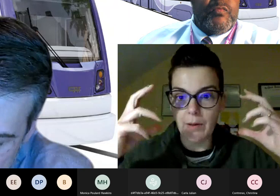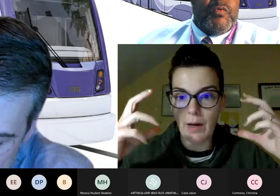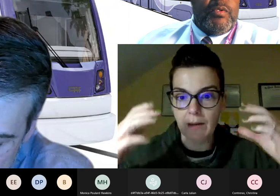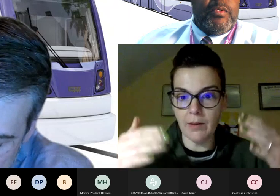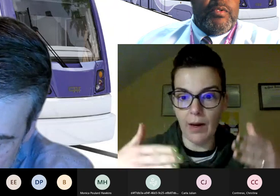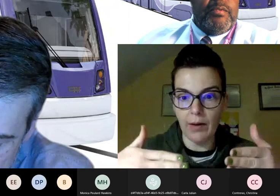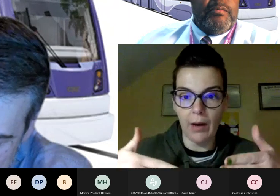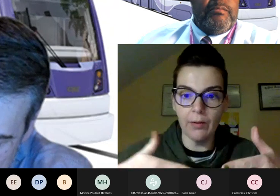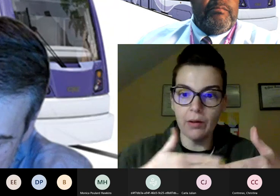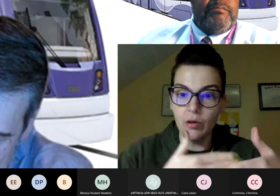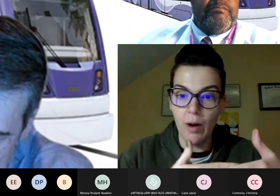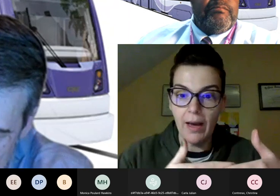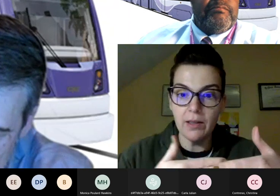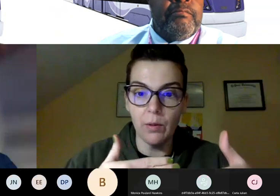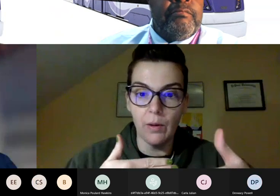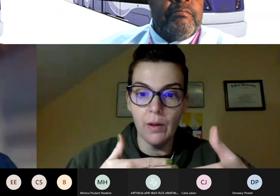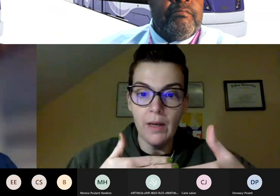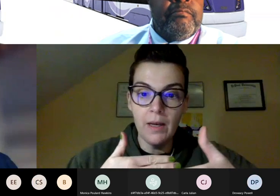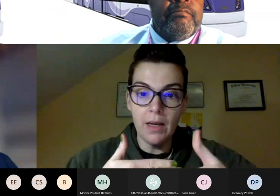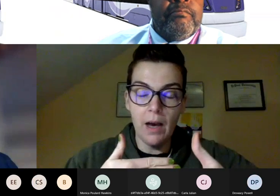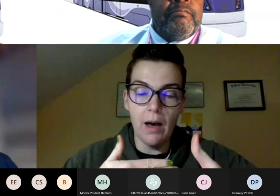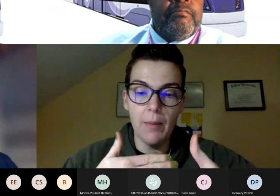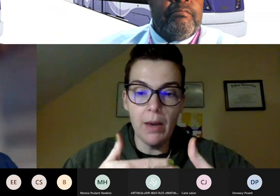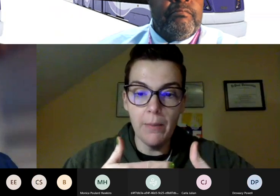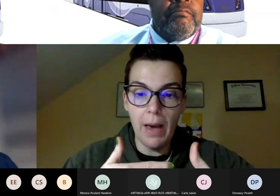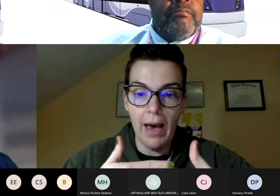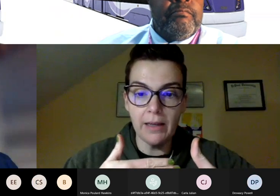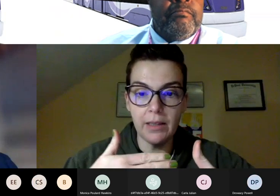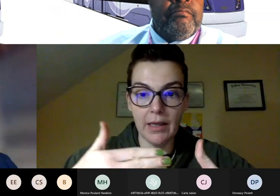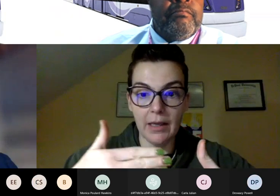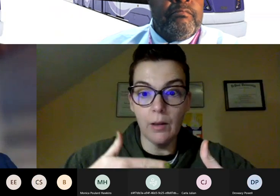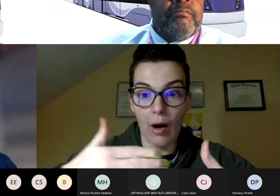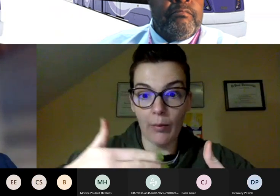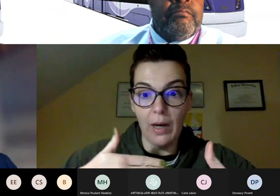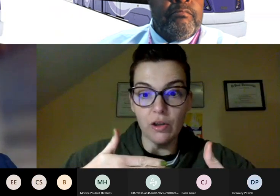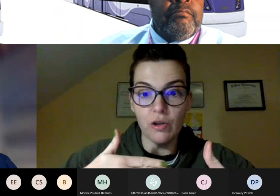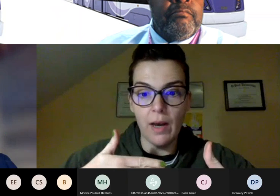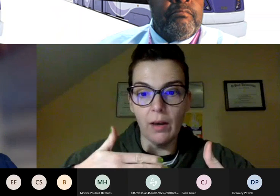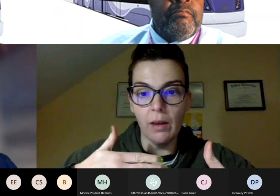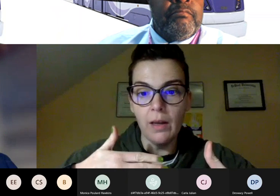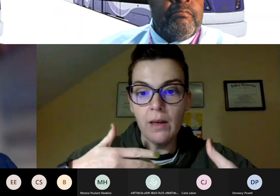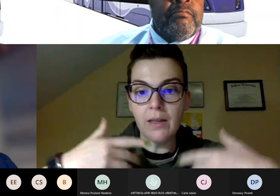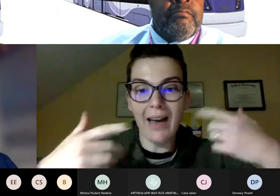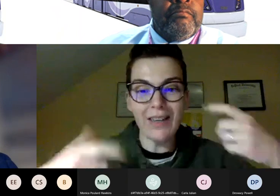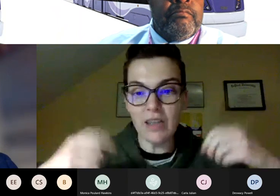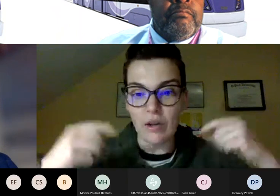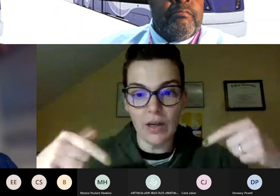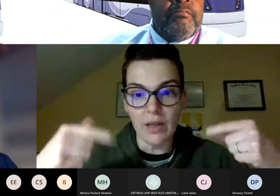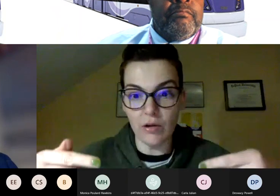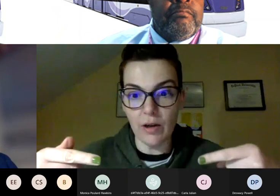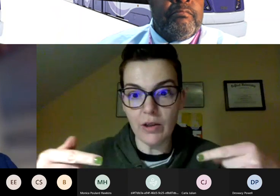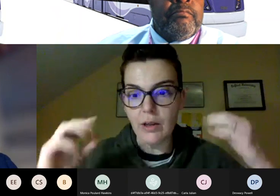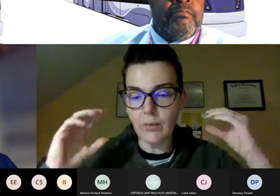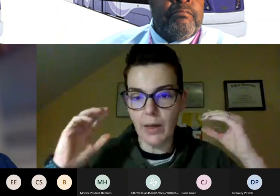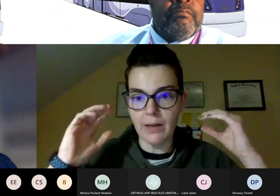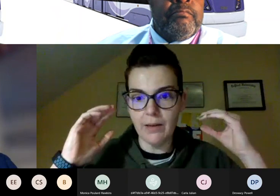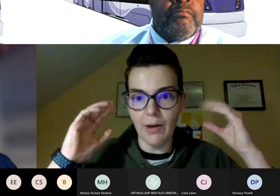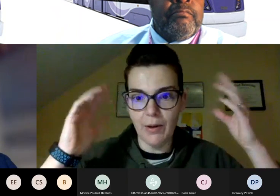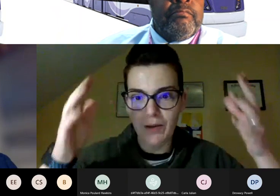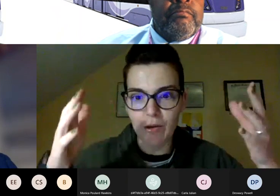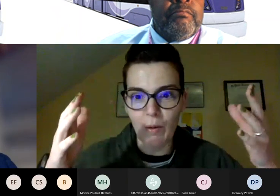start to wrap their heads around how the tracks will impact the Long Branch Trail, not just during